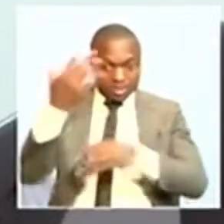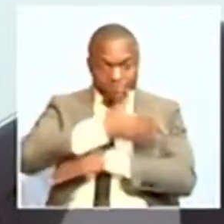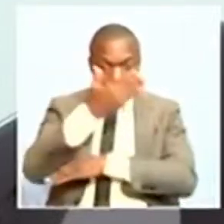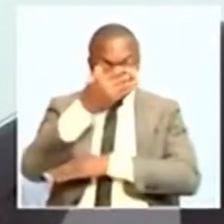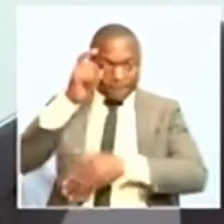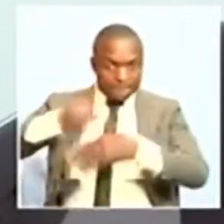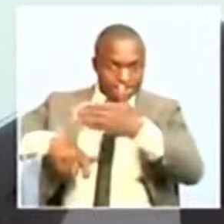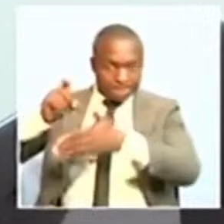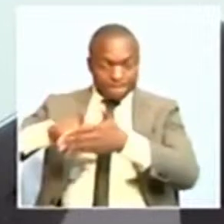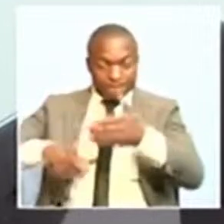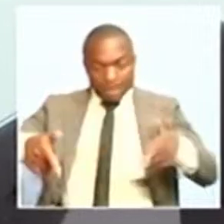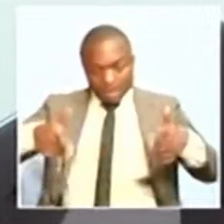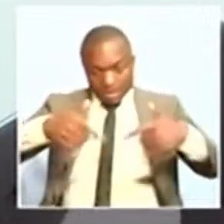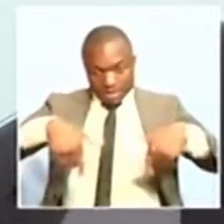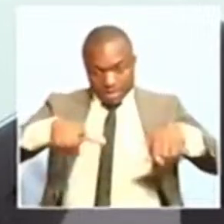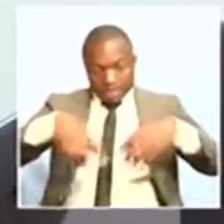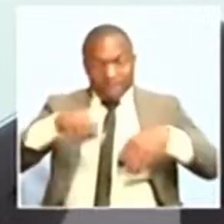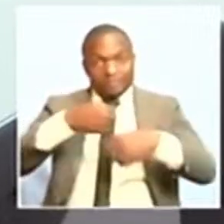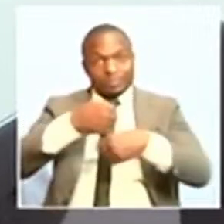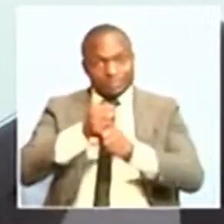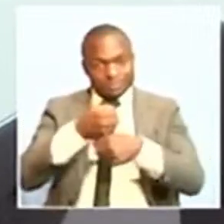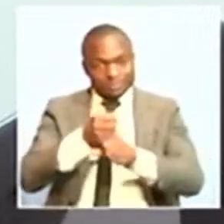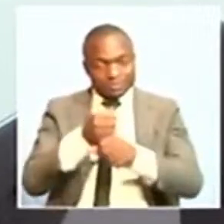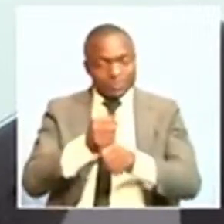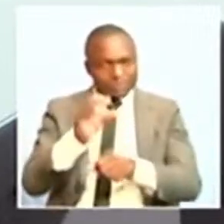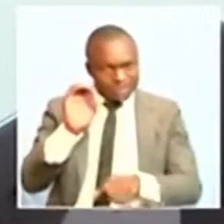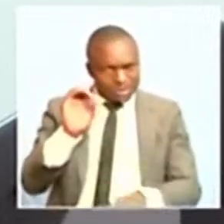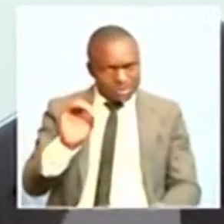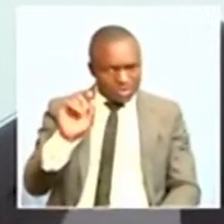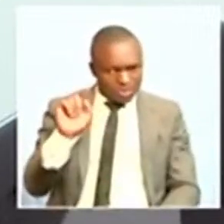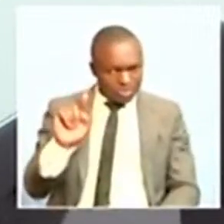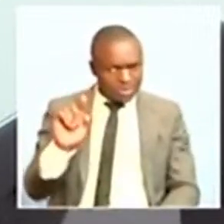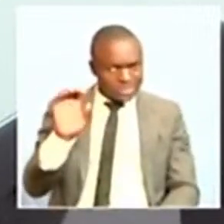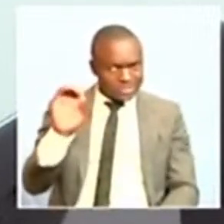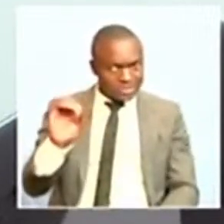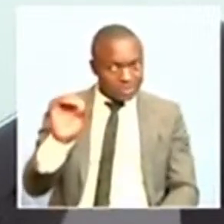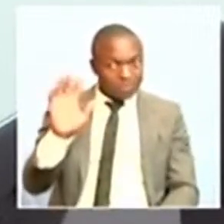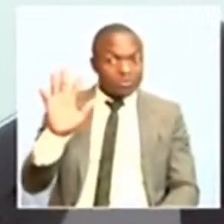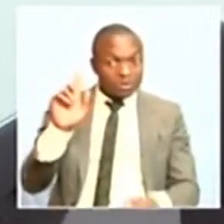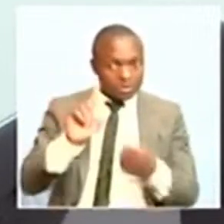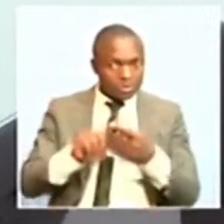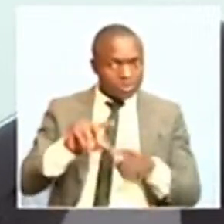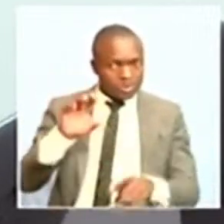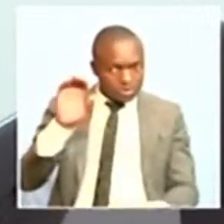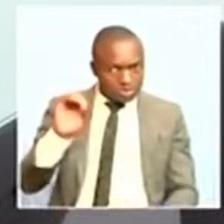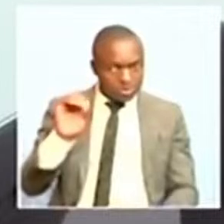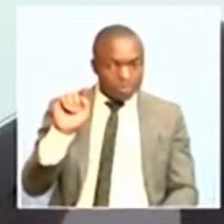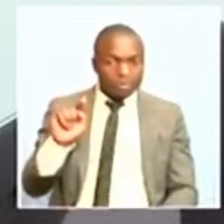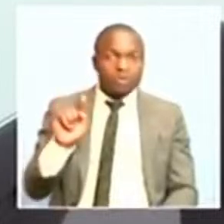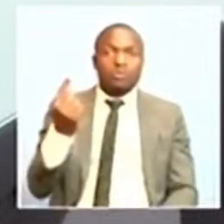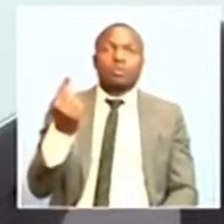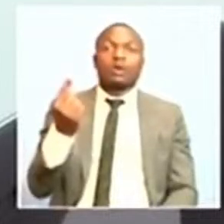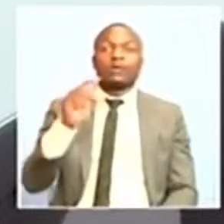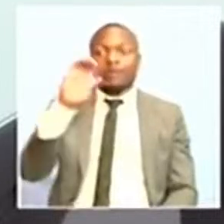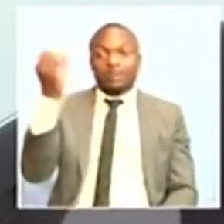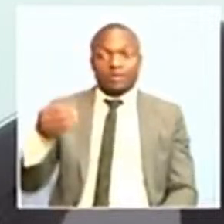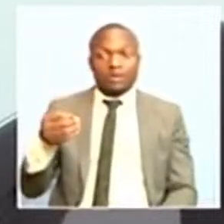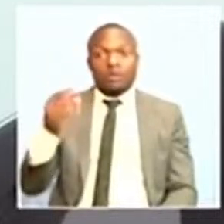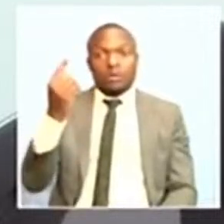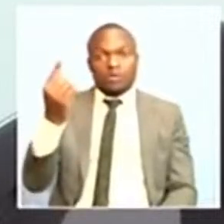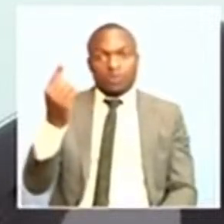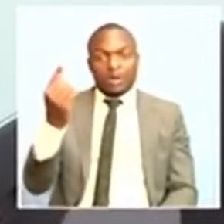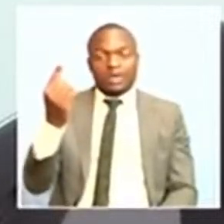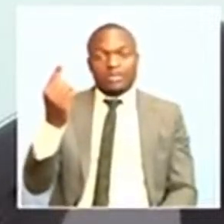duty on the locally produced beverages from 0.05 to 0.1%. So 1/10